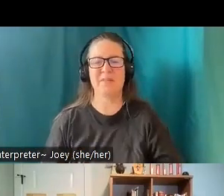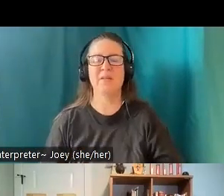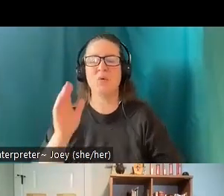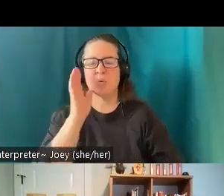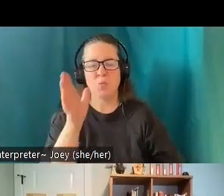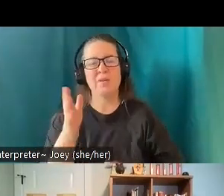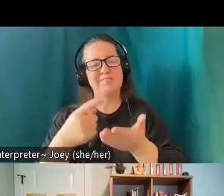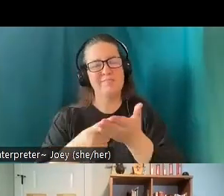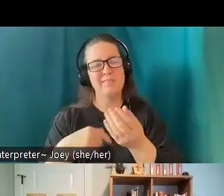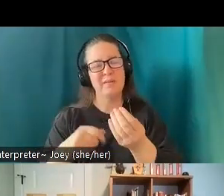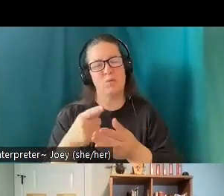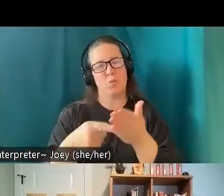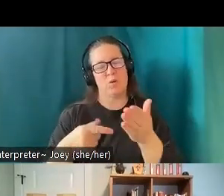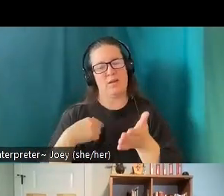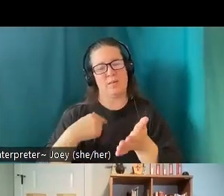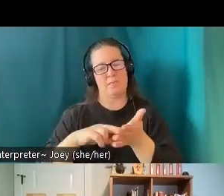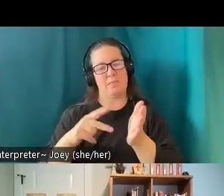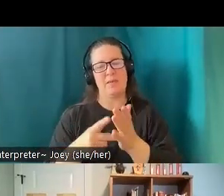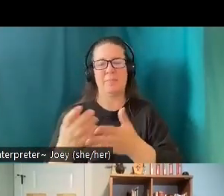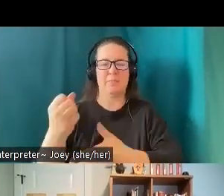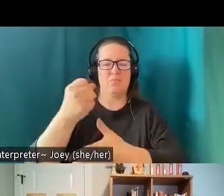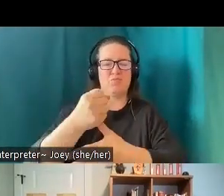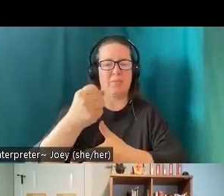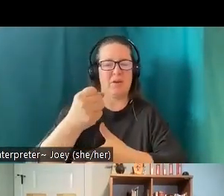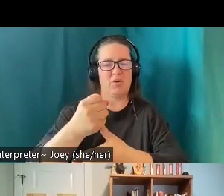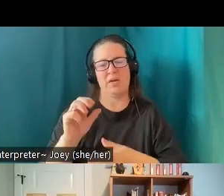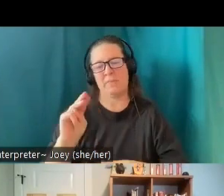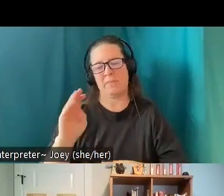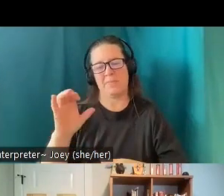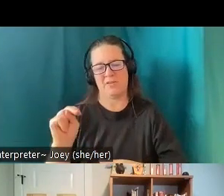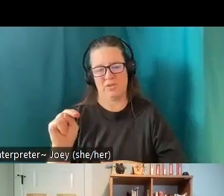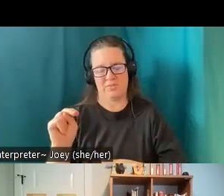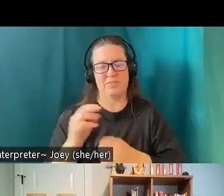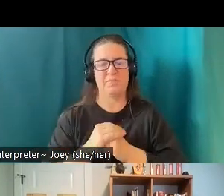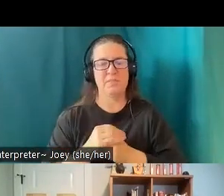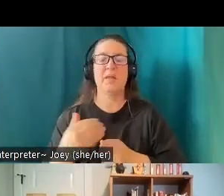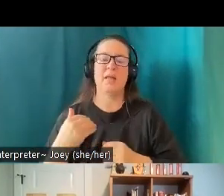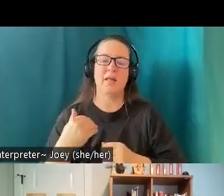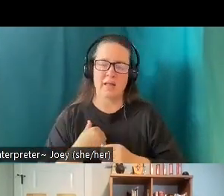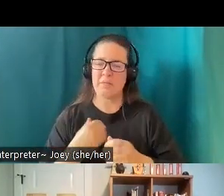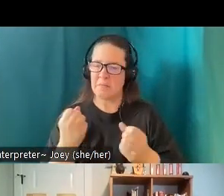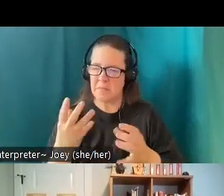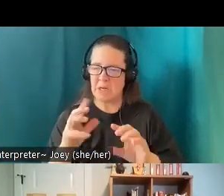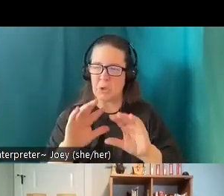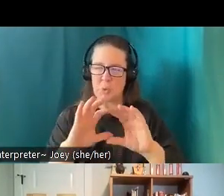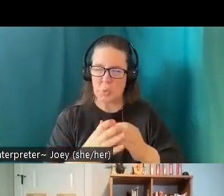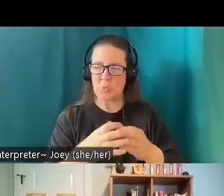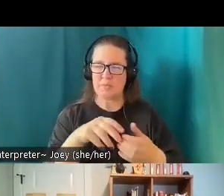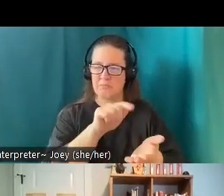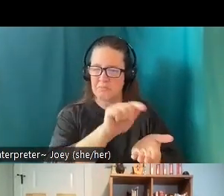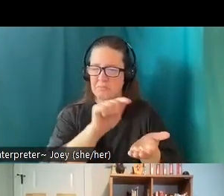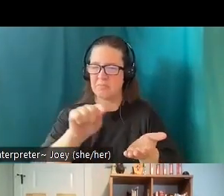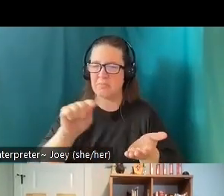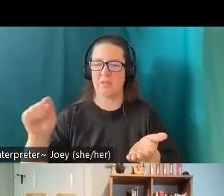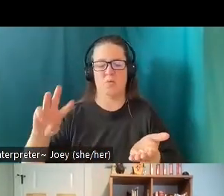primary mission. There are a number of groups in our state that have programs that use art-related activities and cultural activities